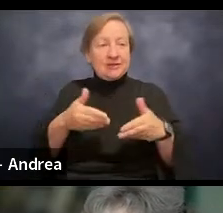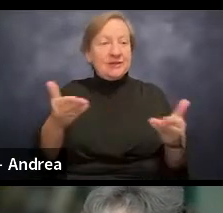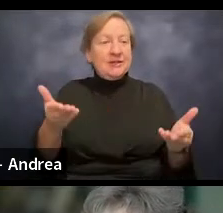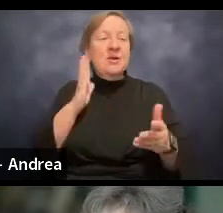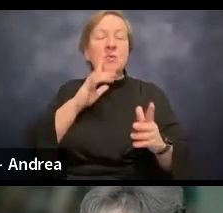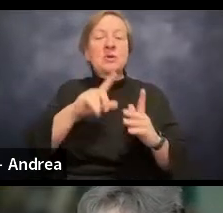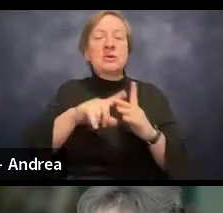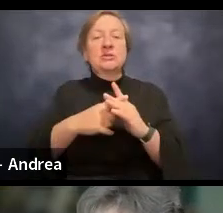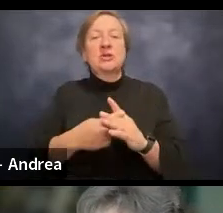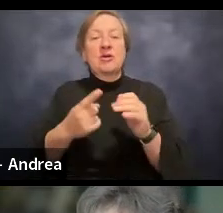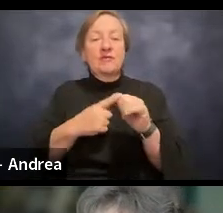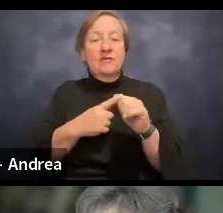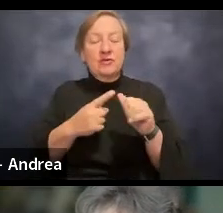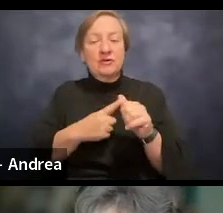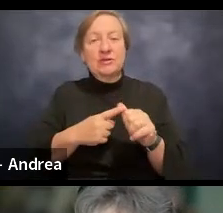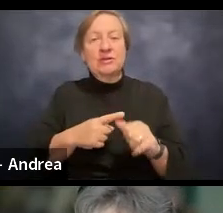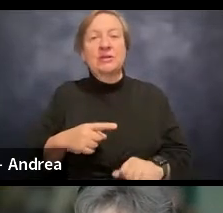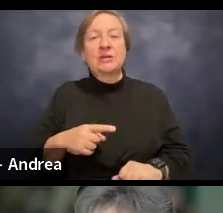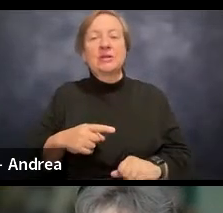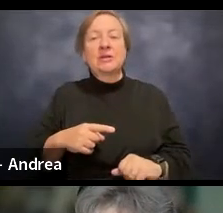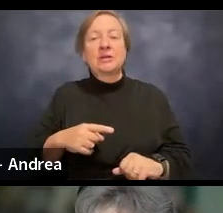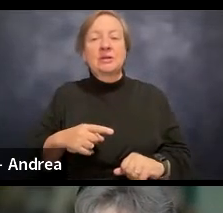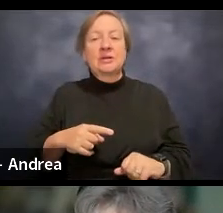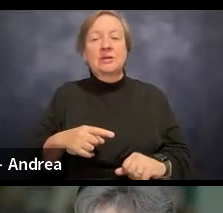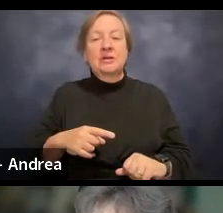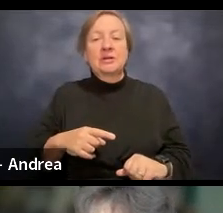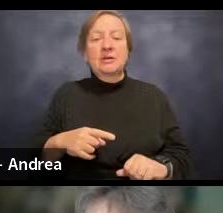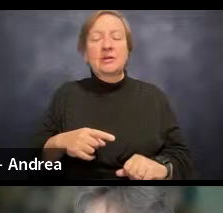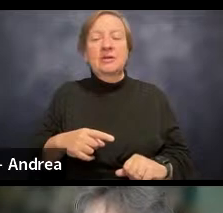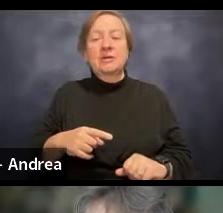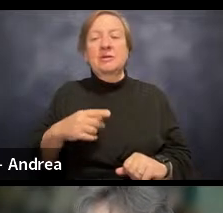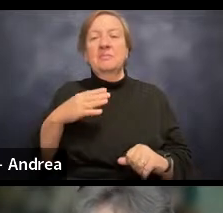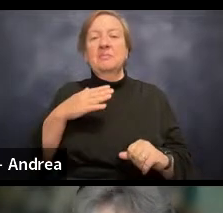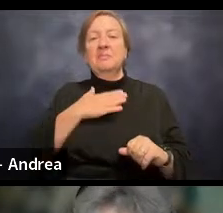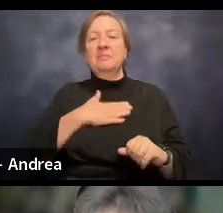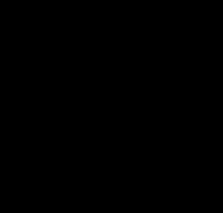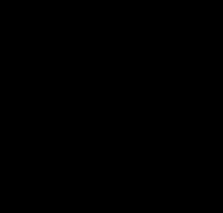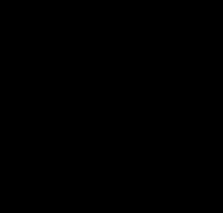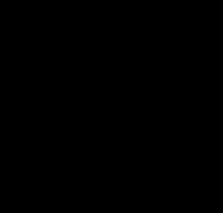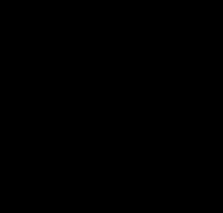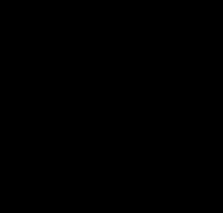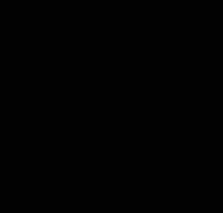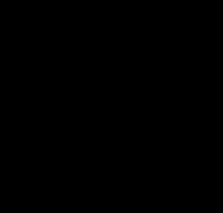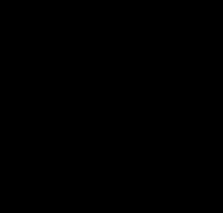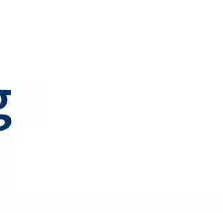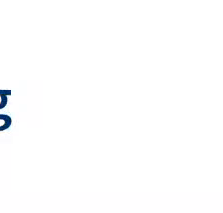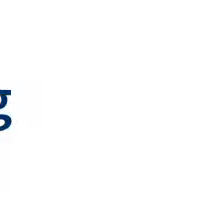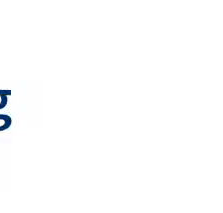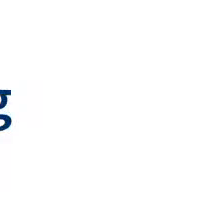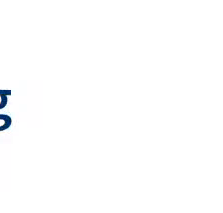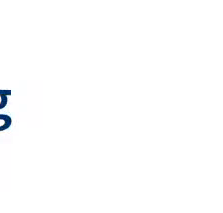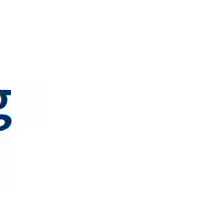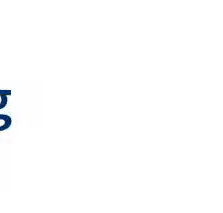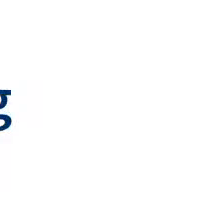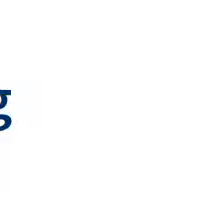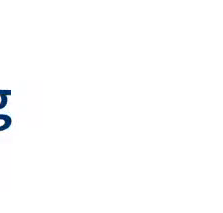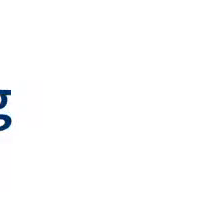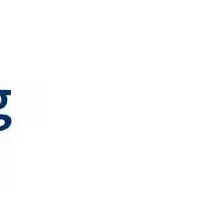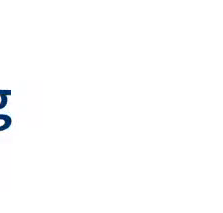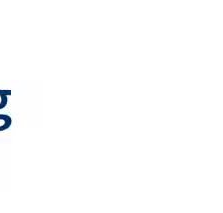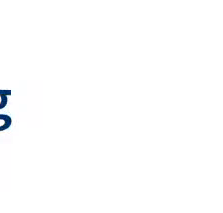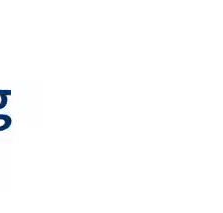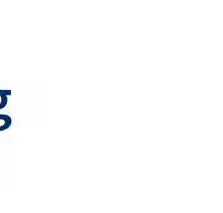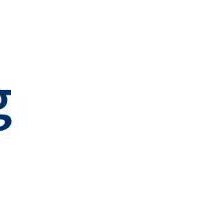first. If you would just please state your name, your organizational